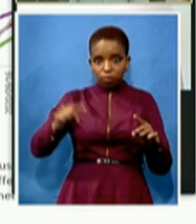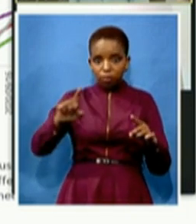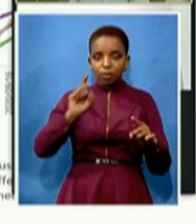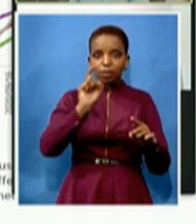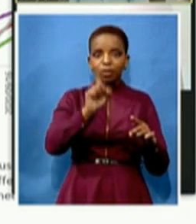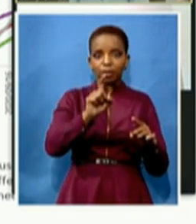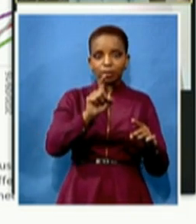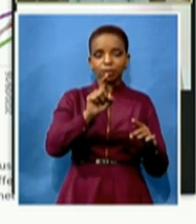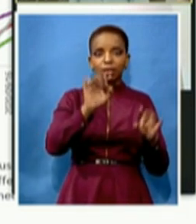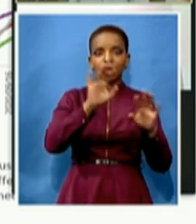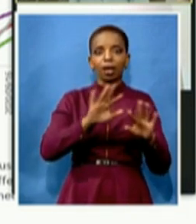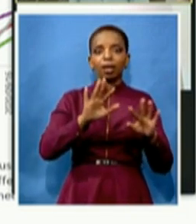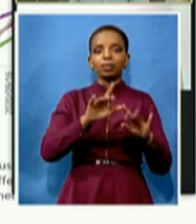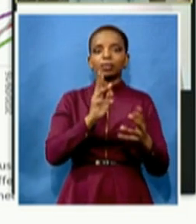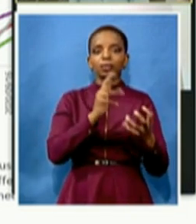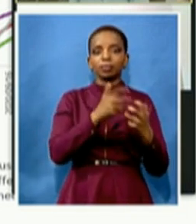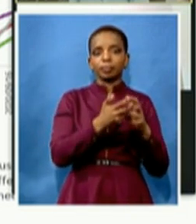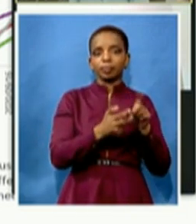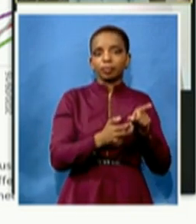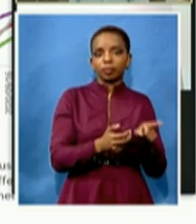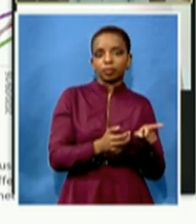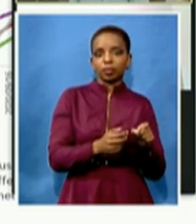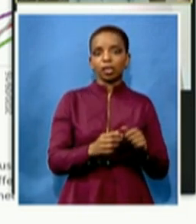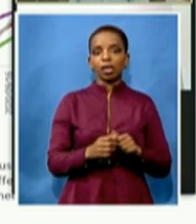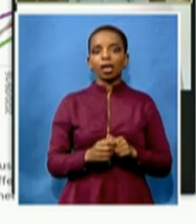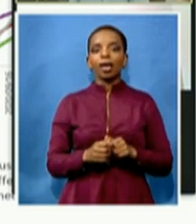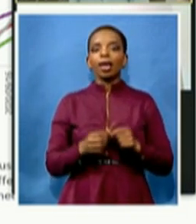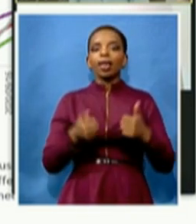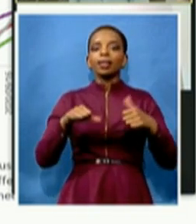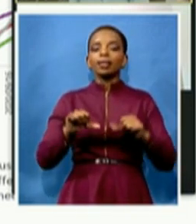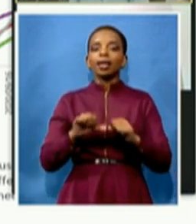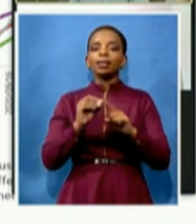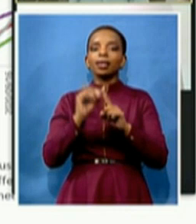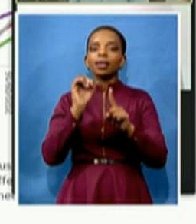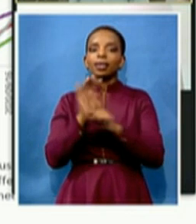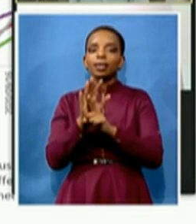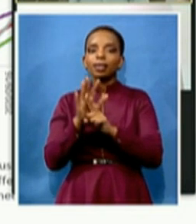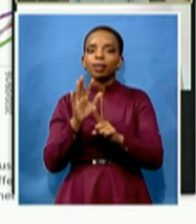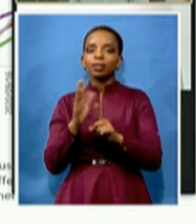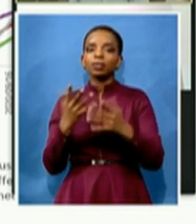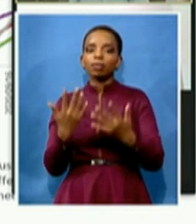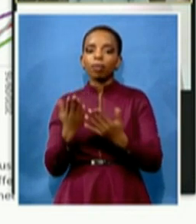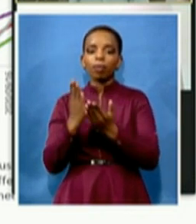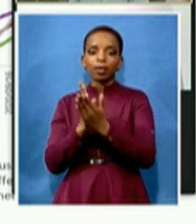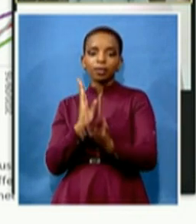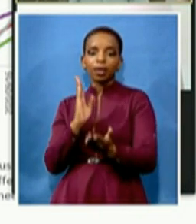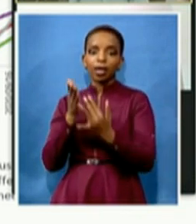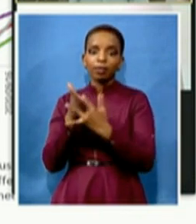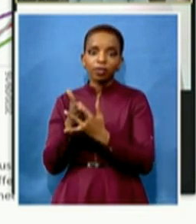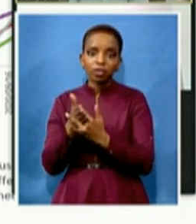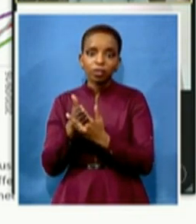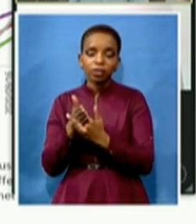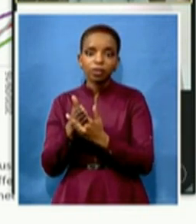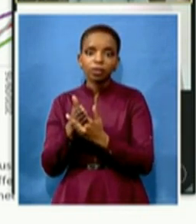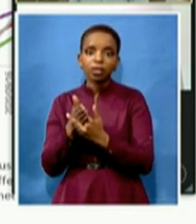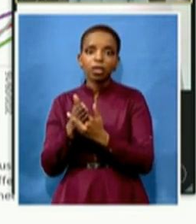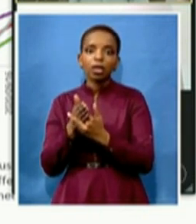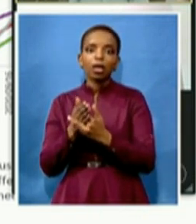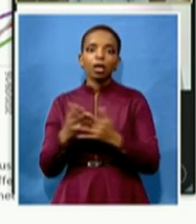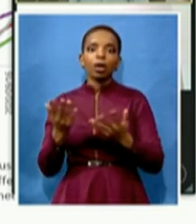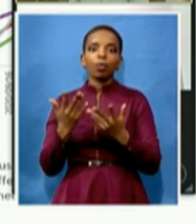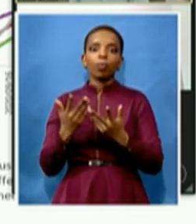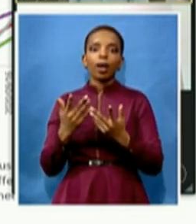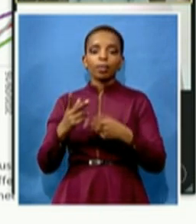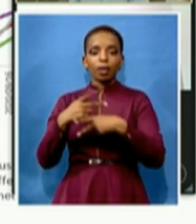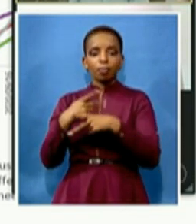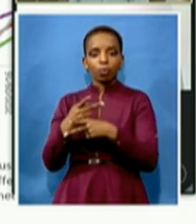of the non-pharmaceutical interventions on the dampening of the reproduction rate. So it shows that basically you